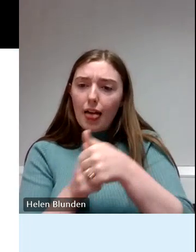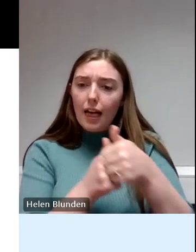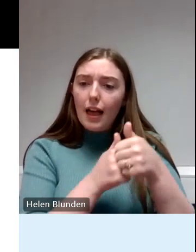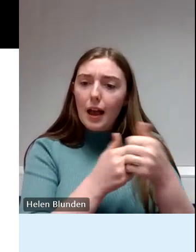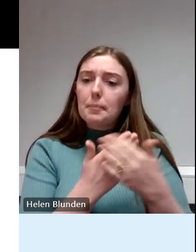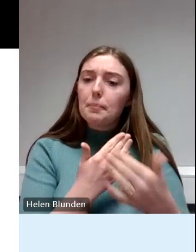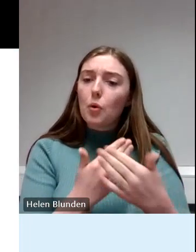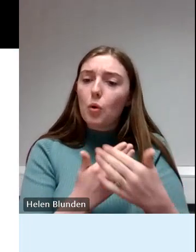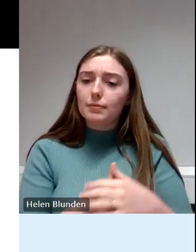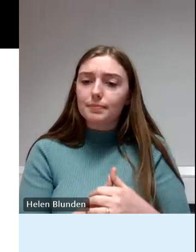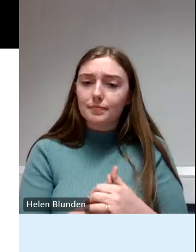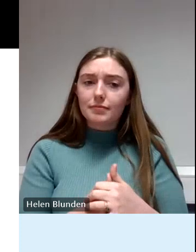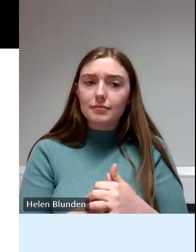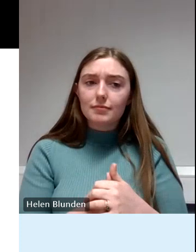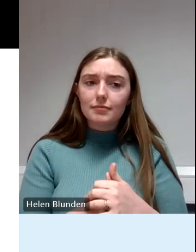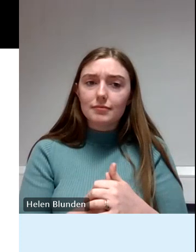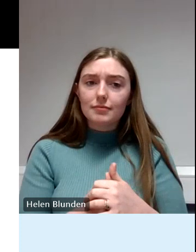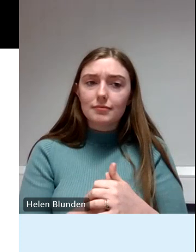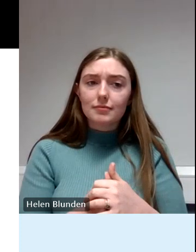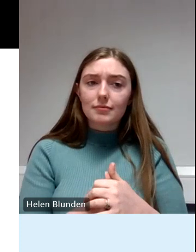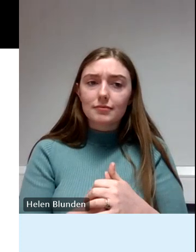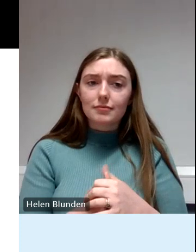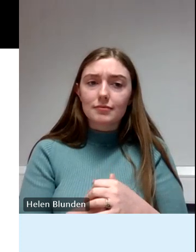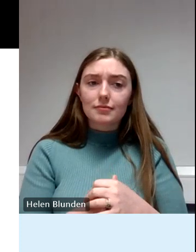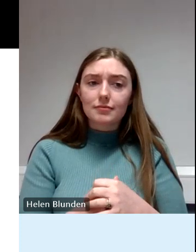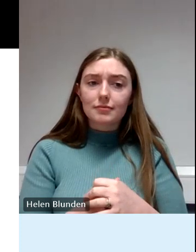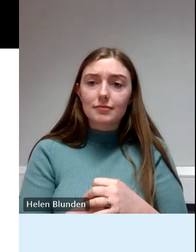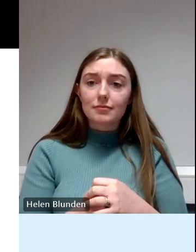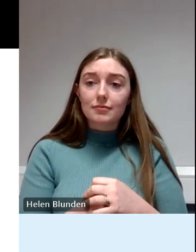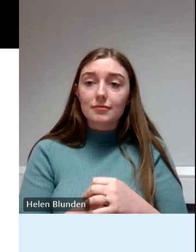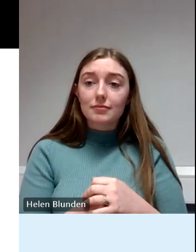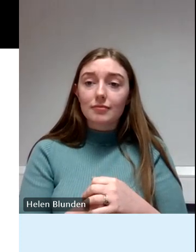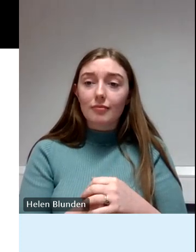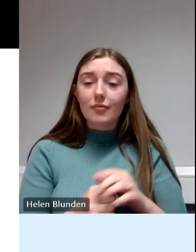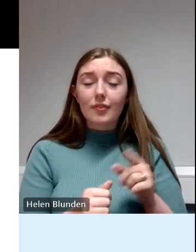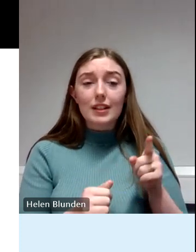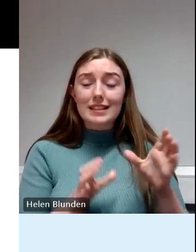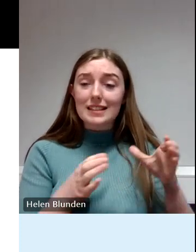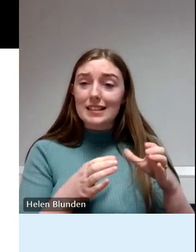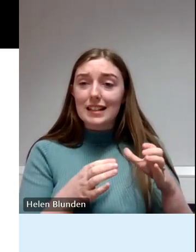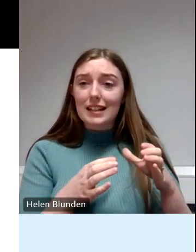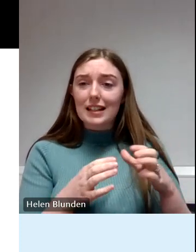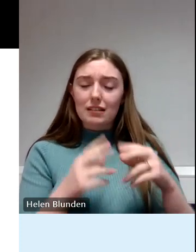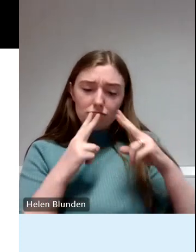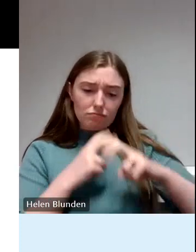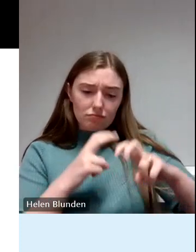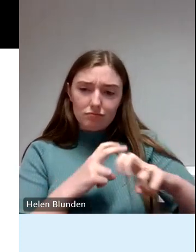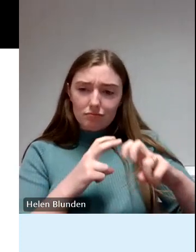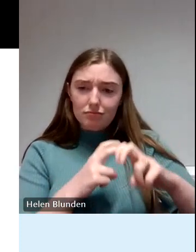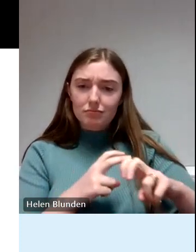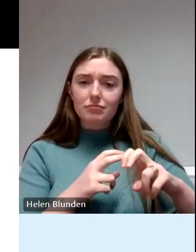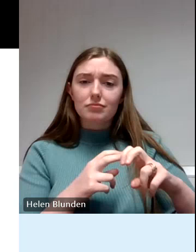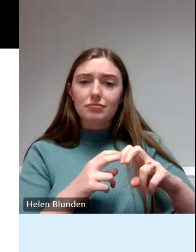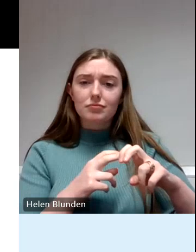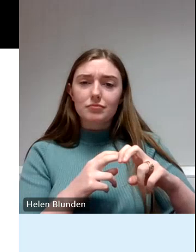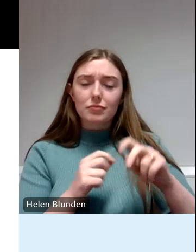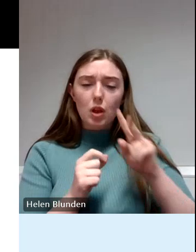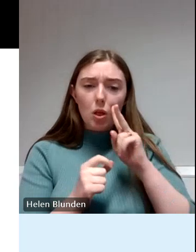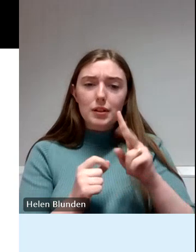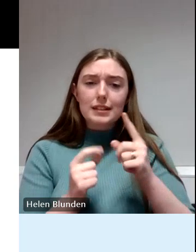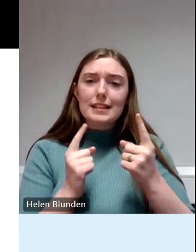On a continuous basis, we look at some of the patterns. We use various sources of data